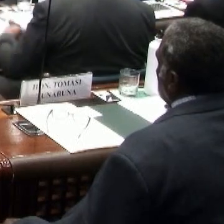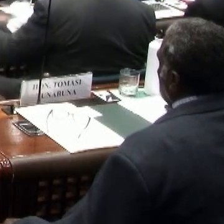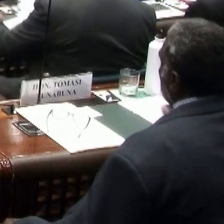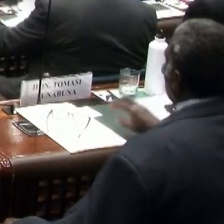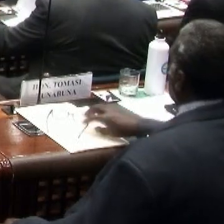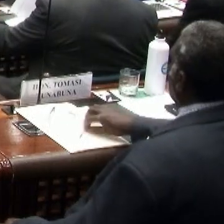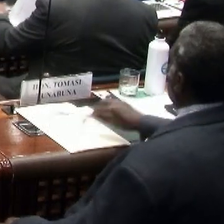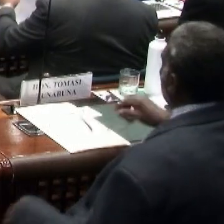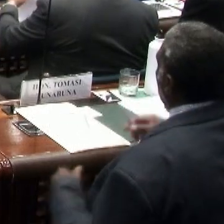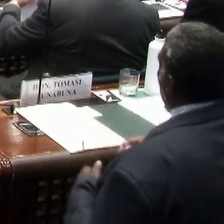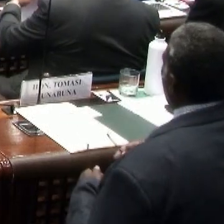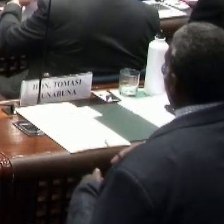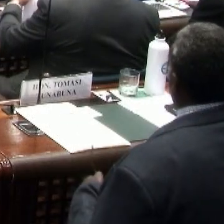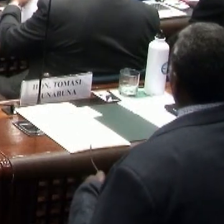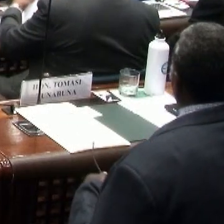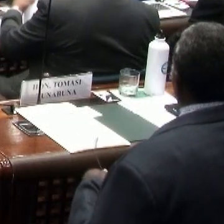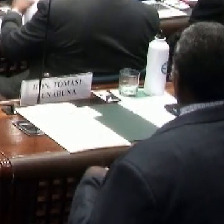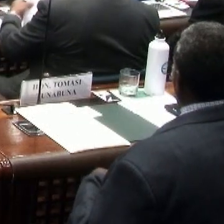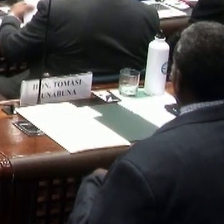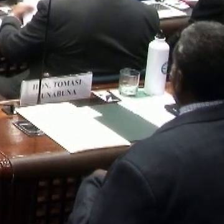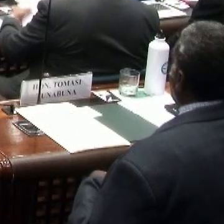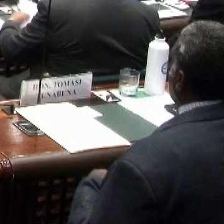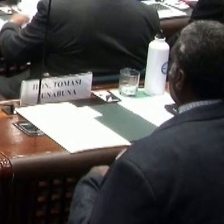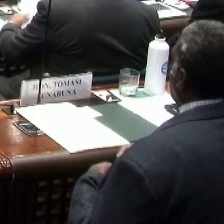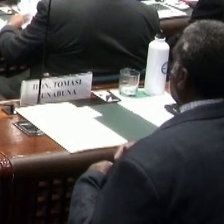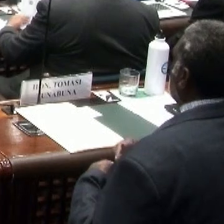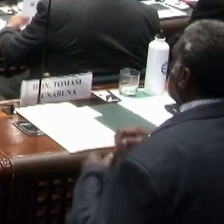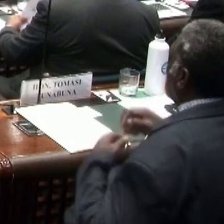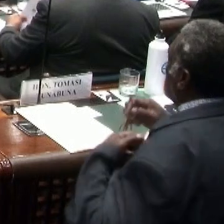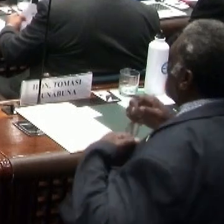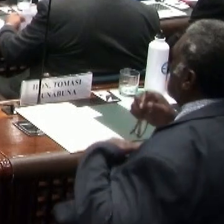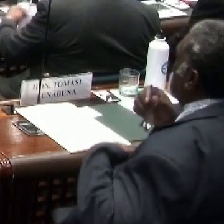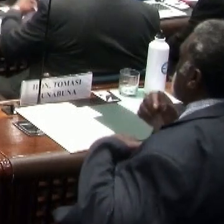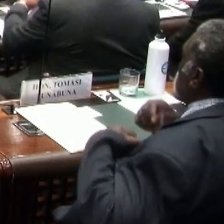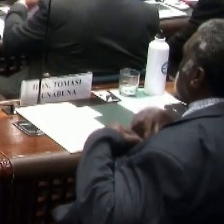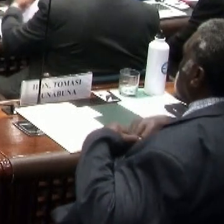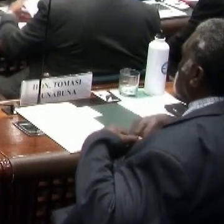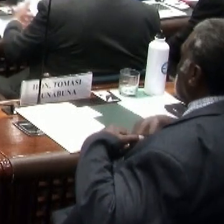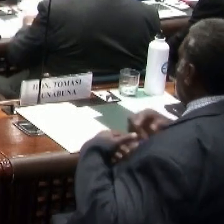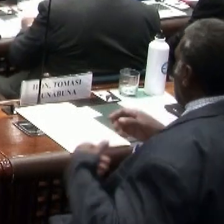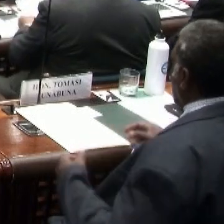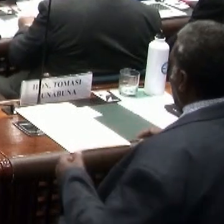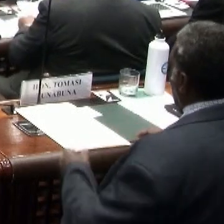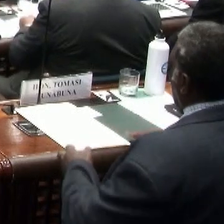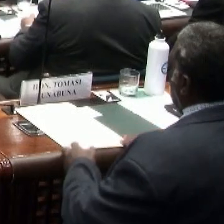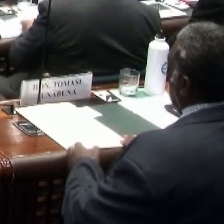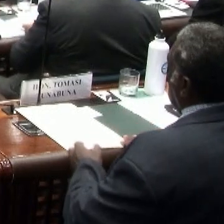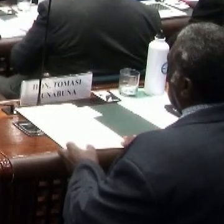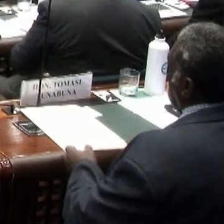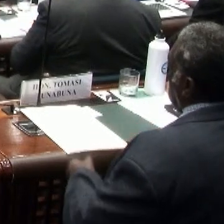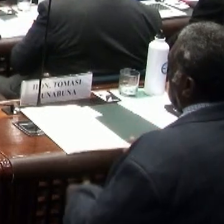Ministers, Honorable Leader of the Opposition, Honorable Members of Parliament, my fellow Fijians. I begin